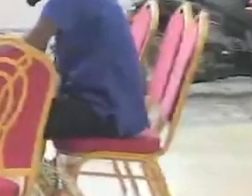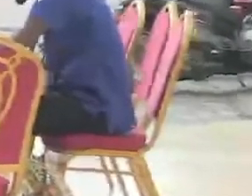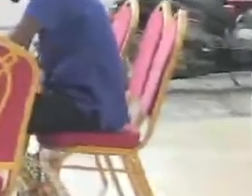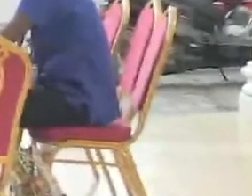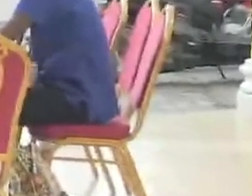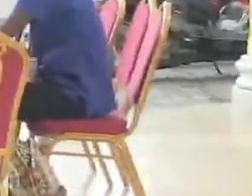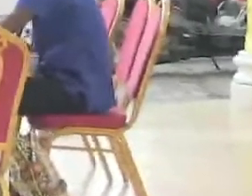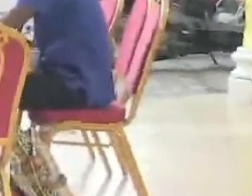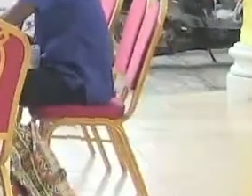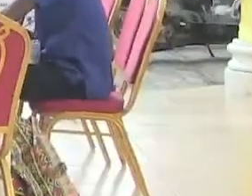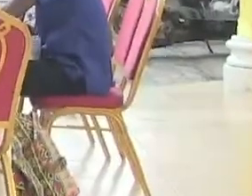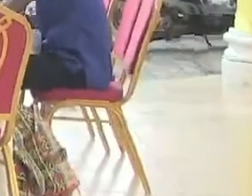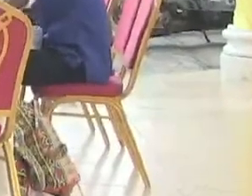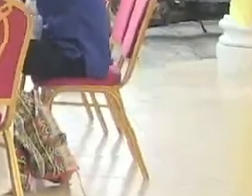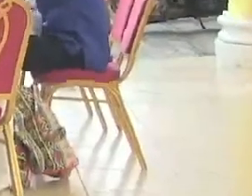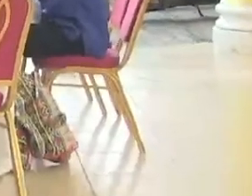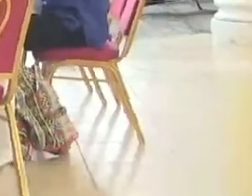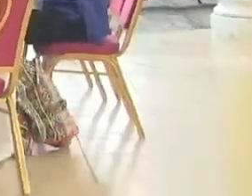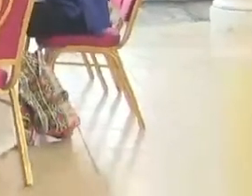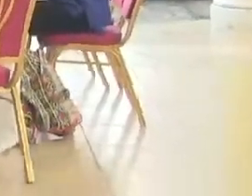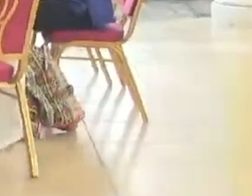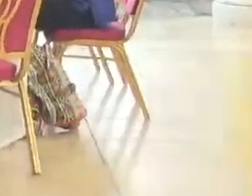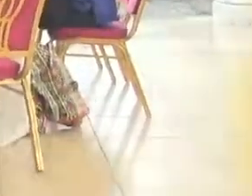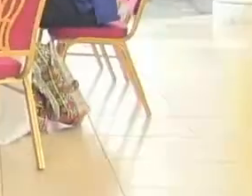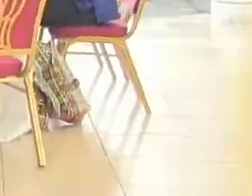uni penye kra.